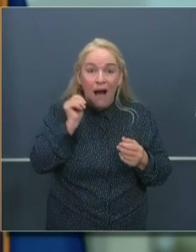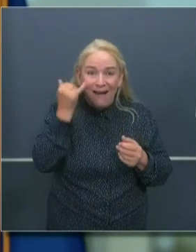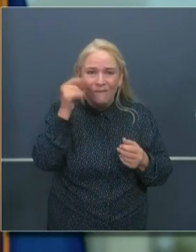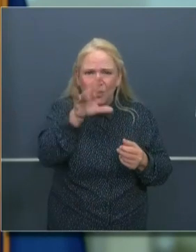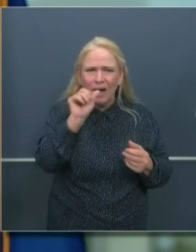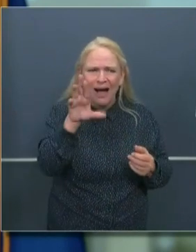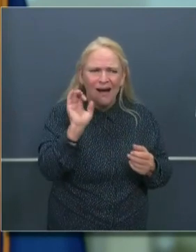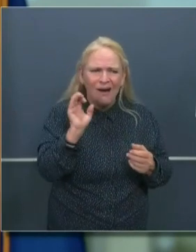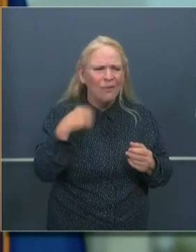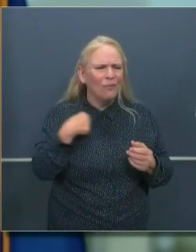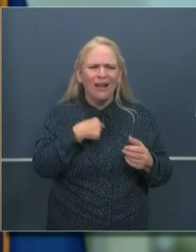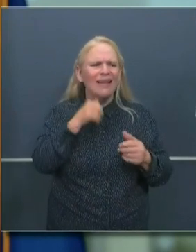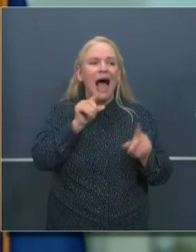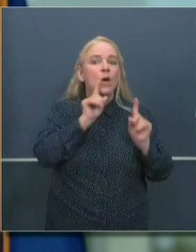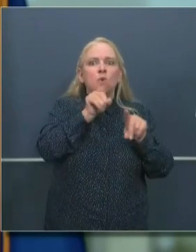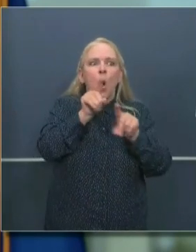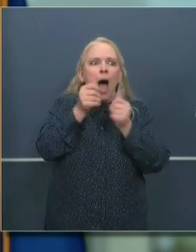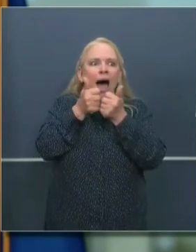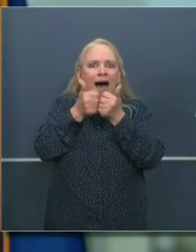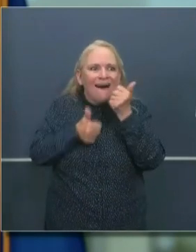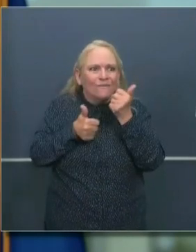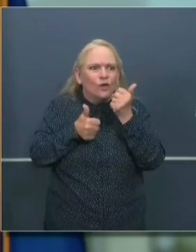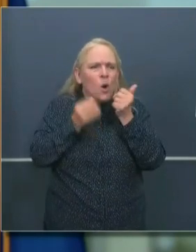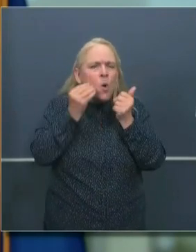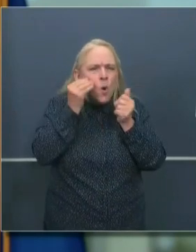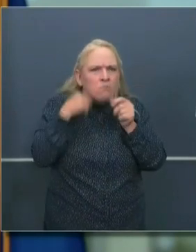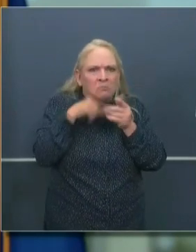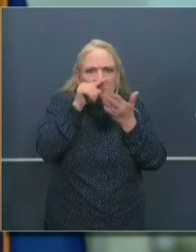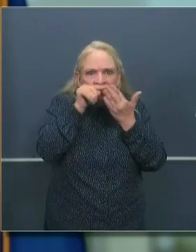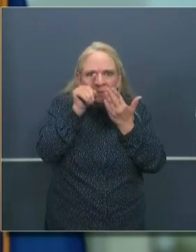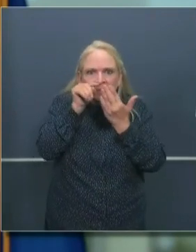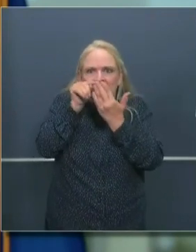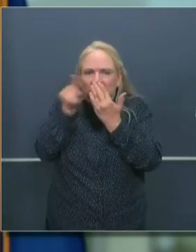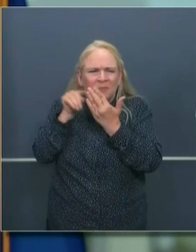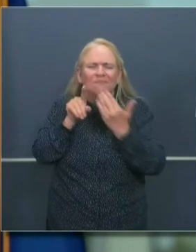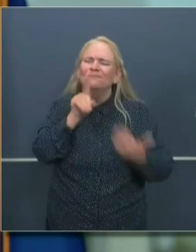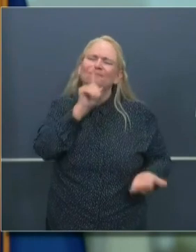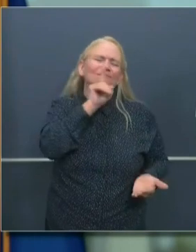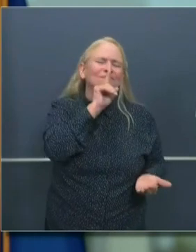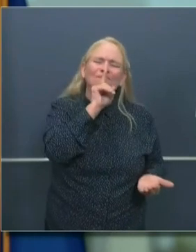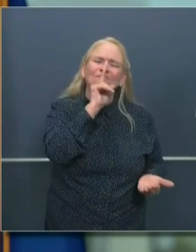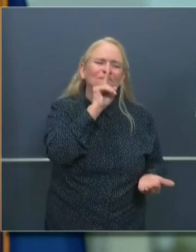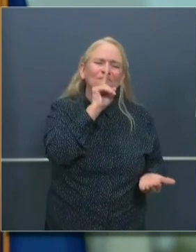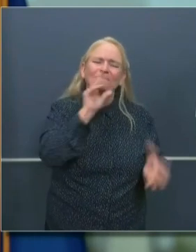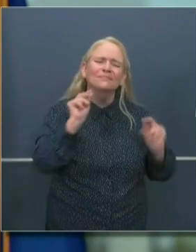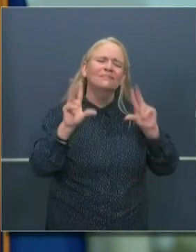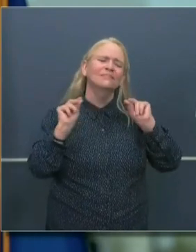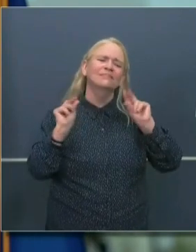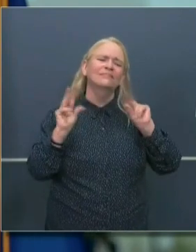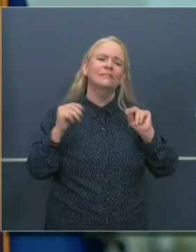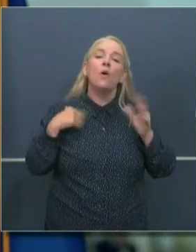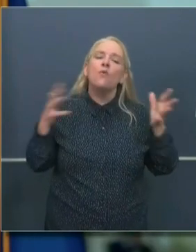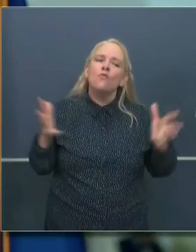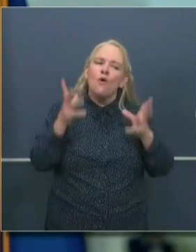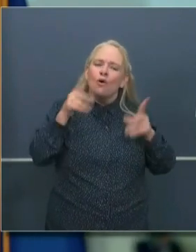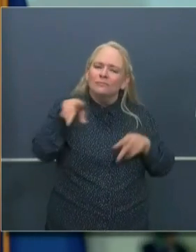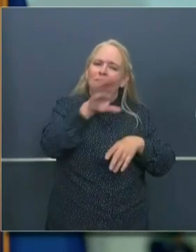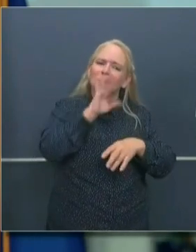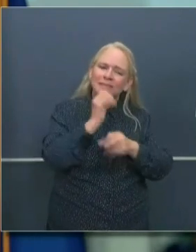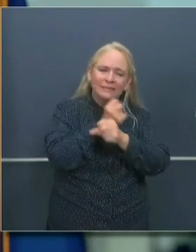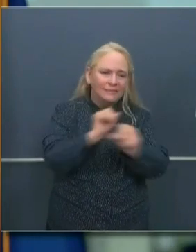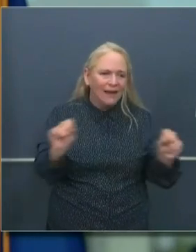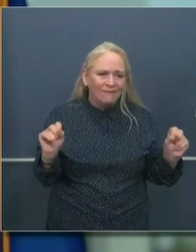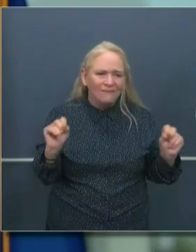everybody's backyard and enforcing, you know that, and they know that. We're just encouraging people to be safe, to be thoughtful